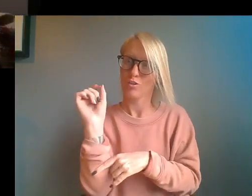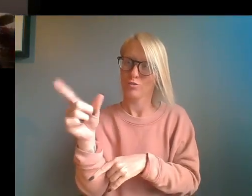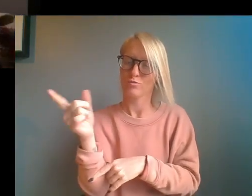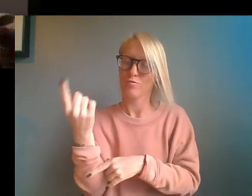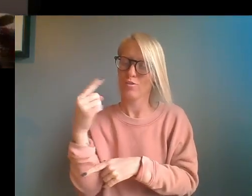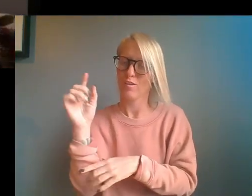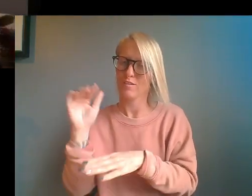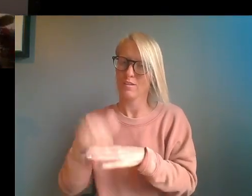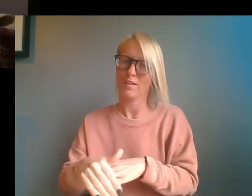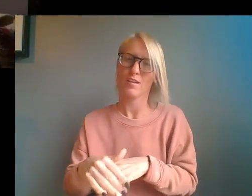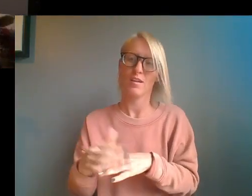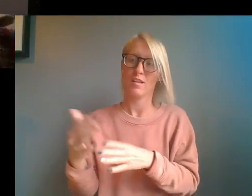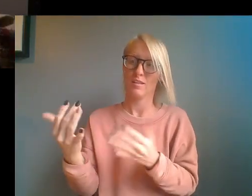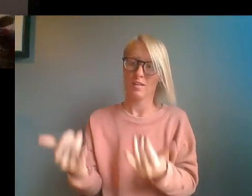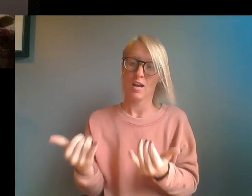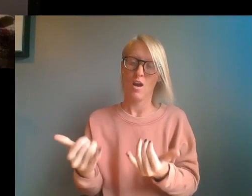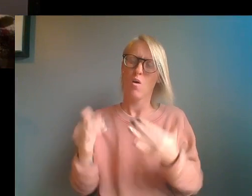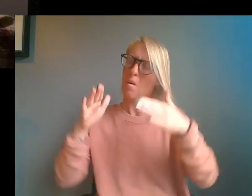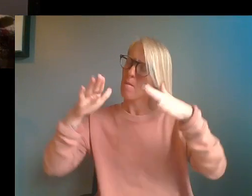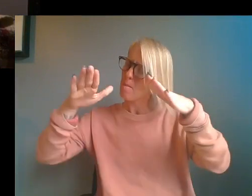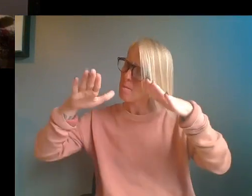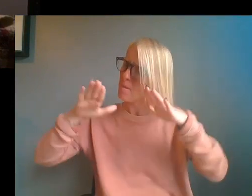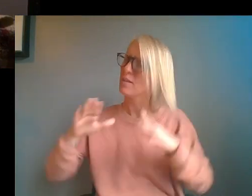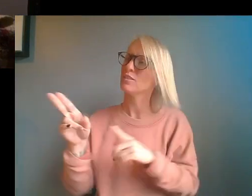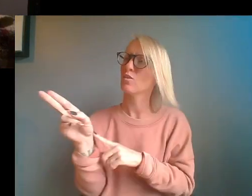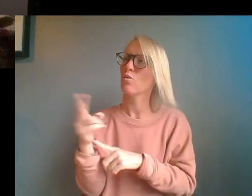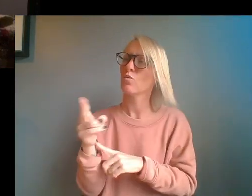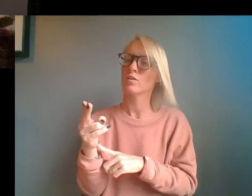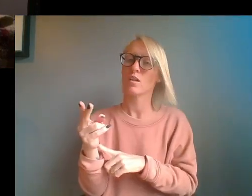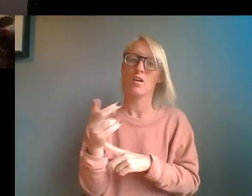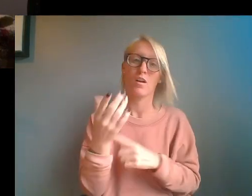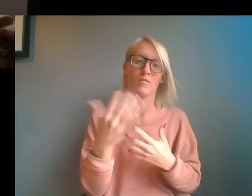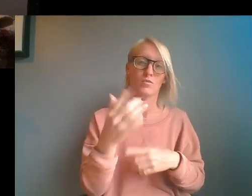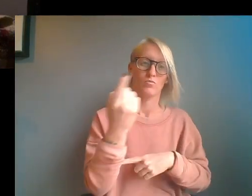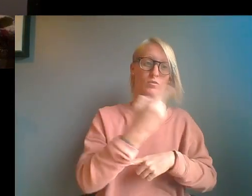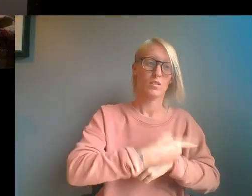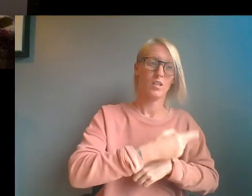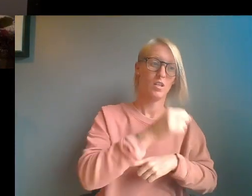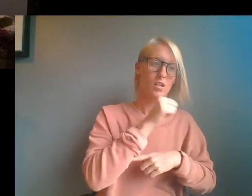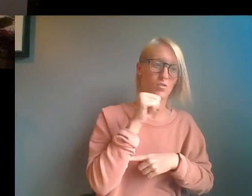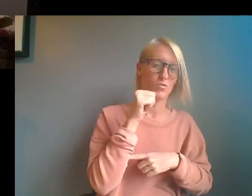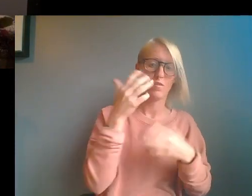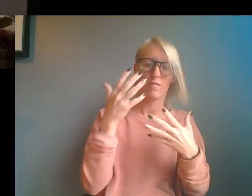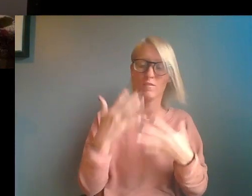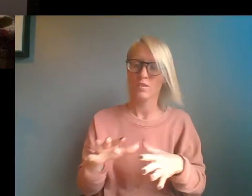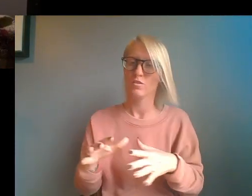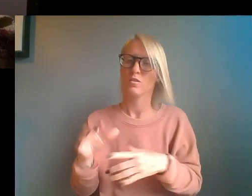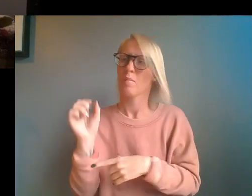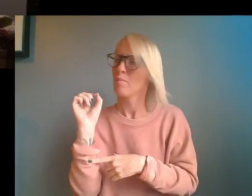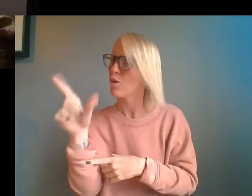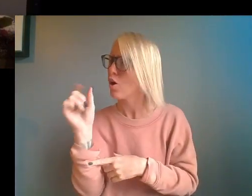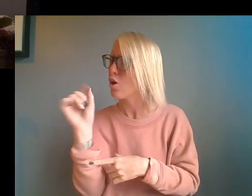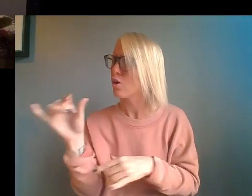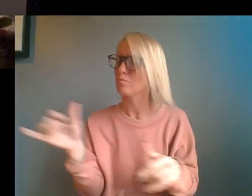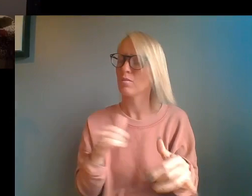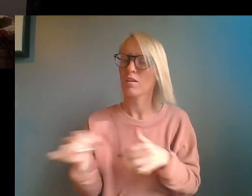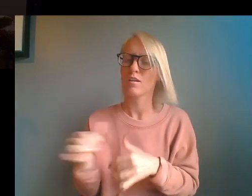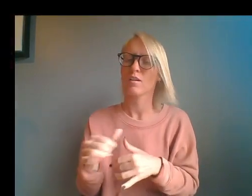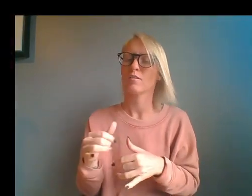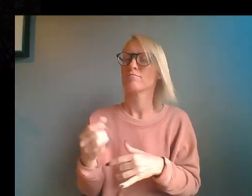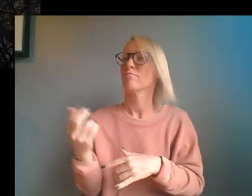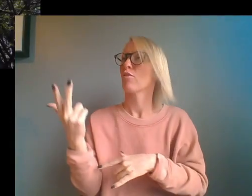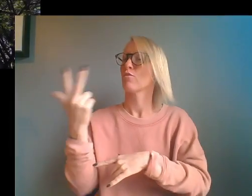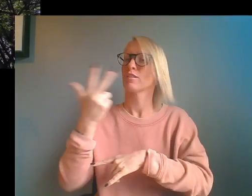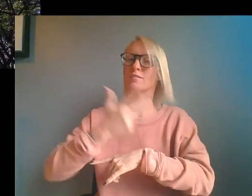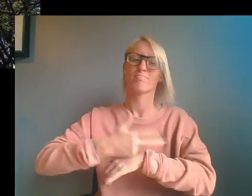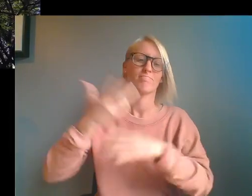Back in our amazing hotel after a day of traveling through Arizona, playing darts. Fabulous day. End of day 3.